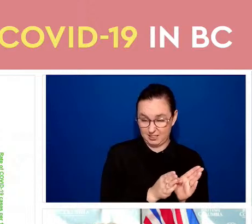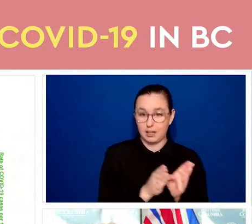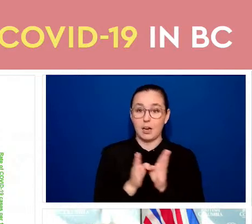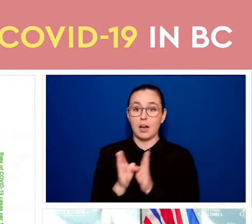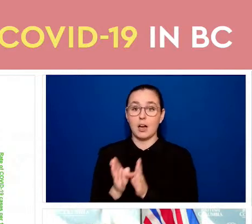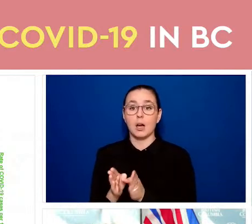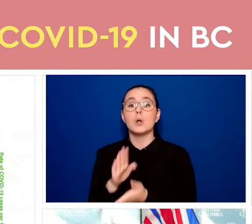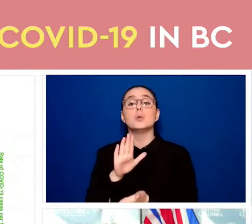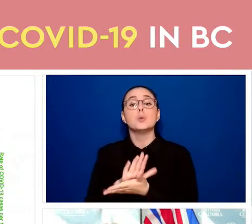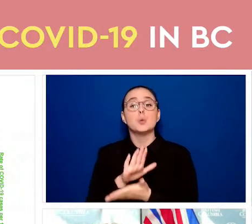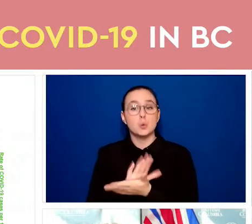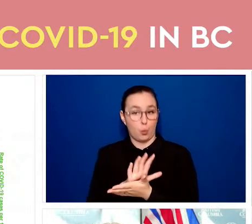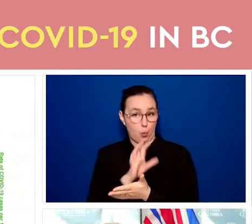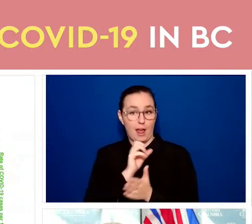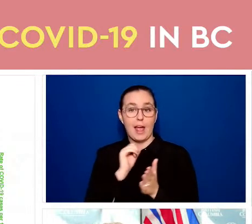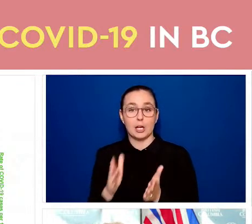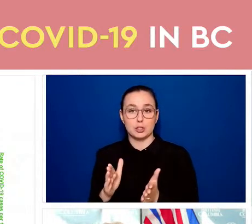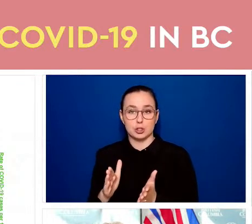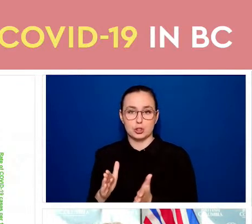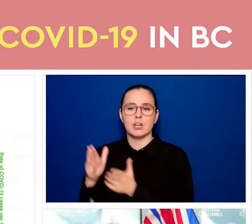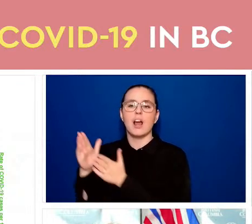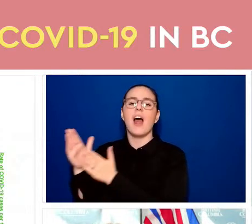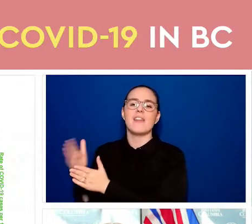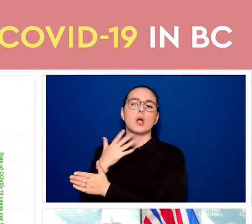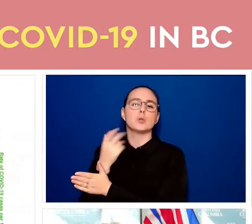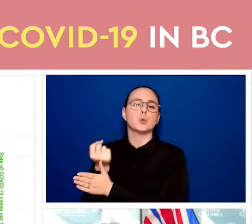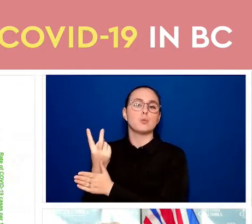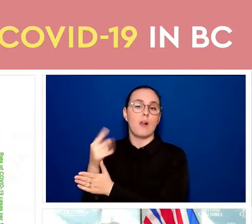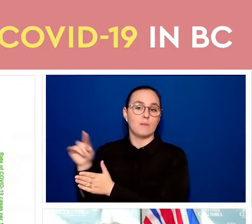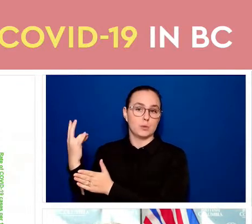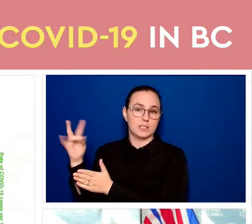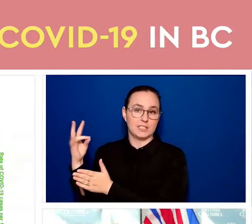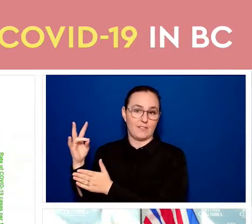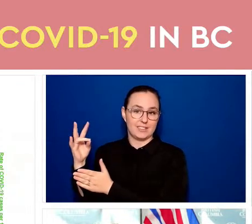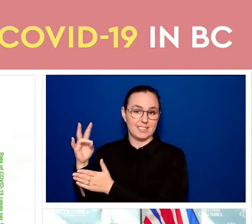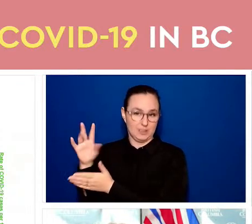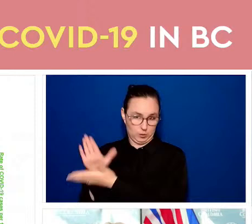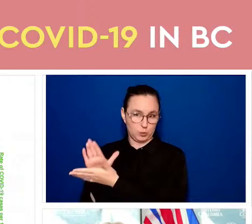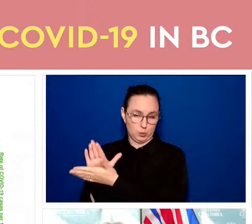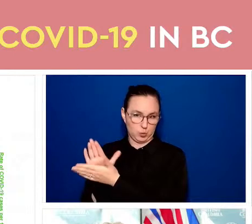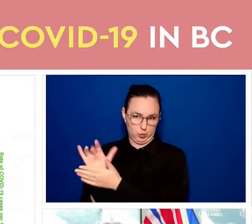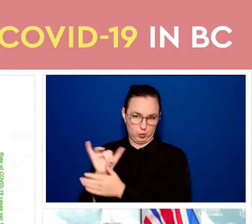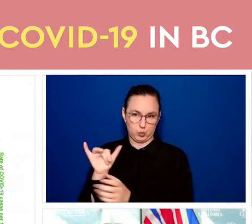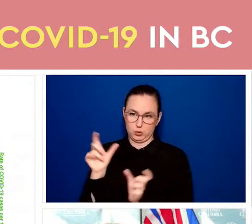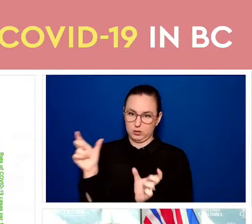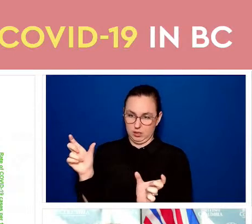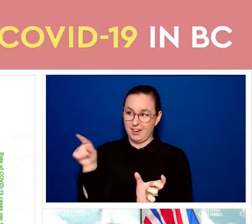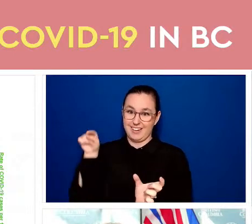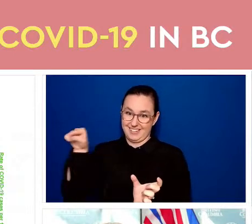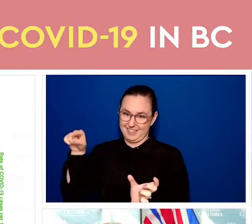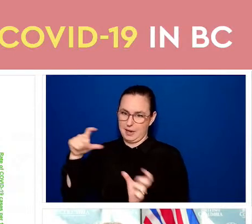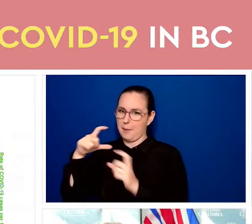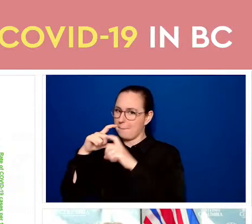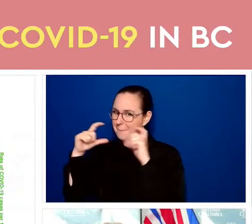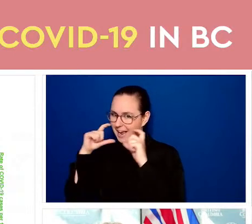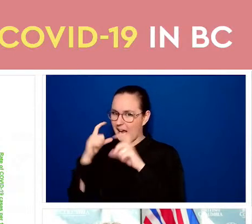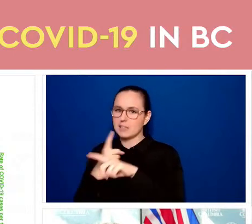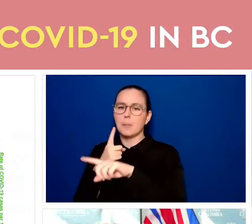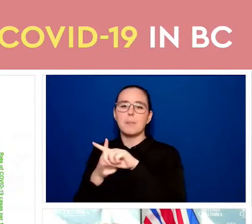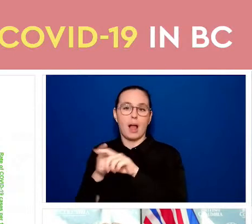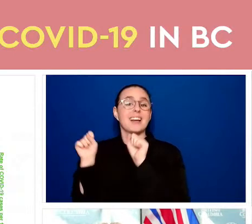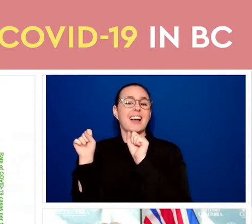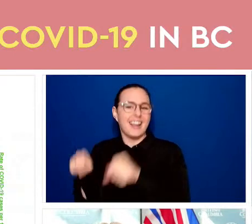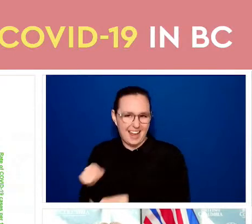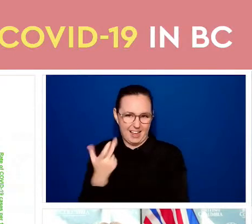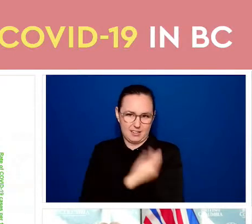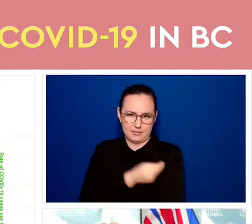children, and the 12 to 17, as we know, are in school, where they are wearing masks and are eligible for